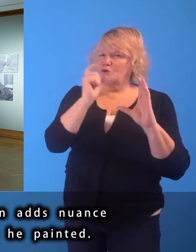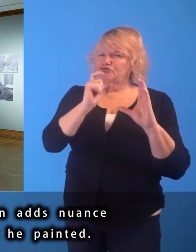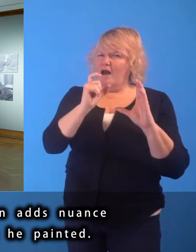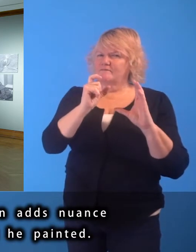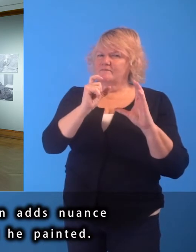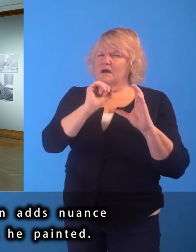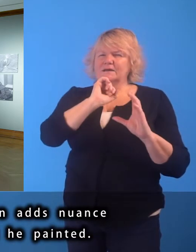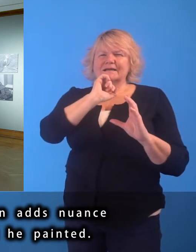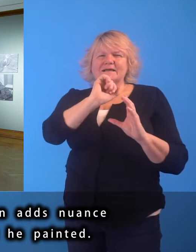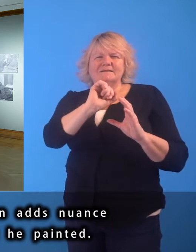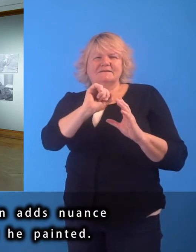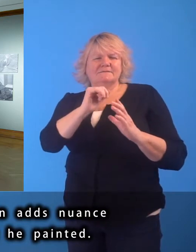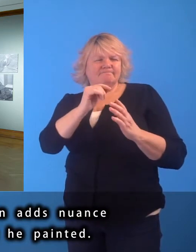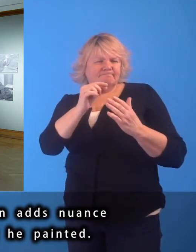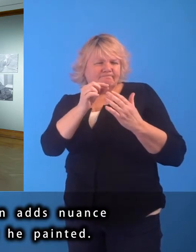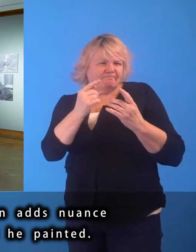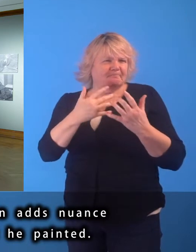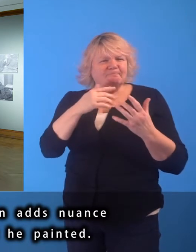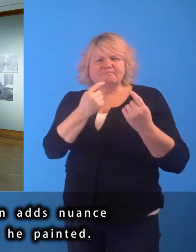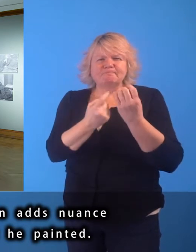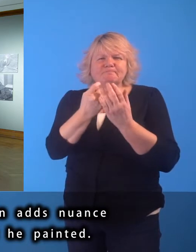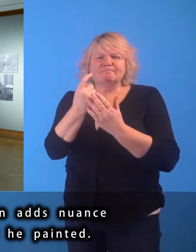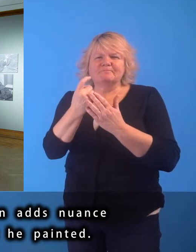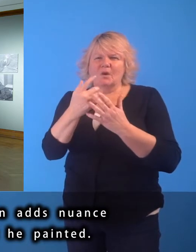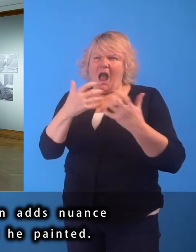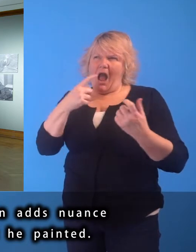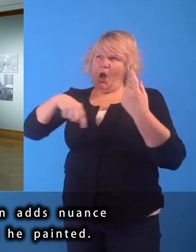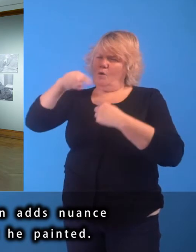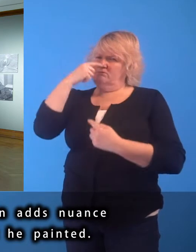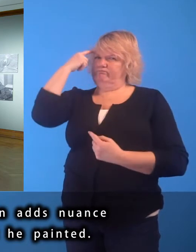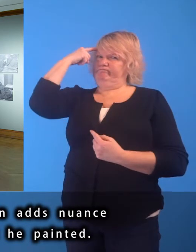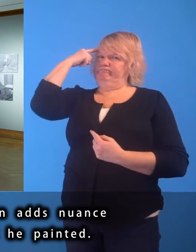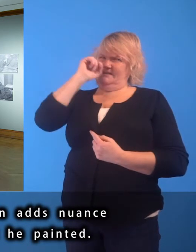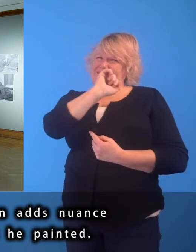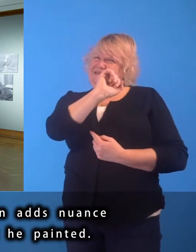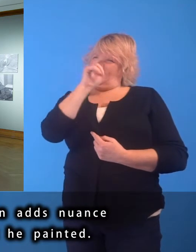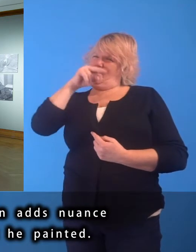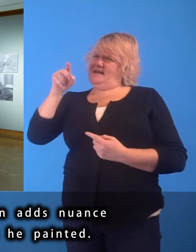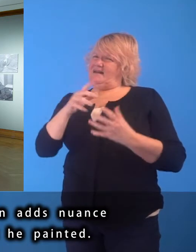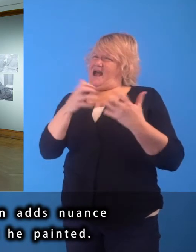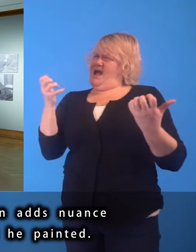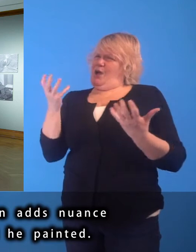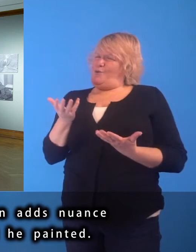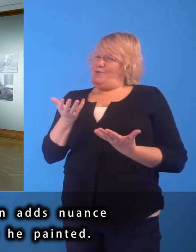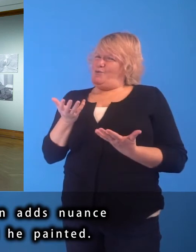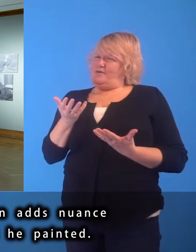his photographic collection adds nuance to the way we think about what he painted.